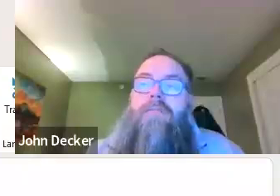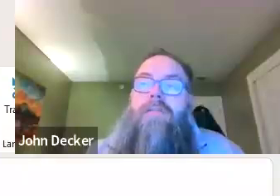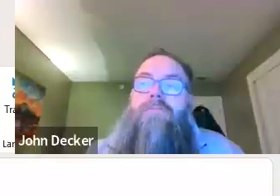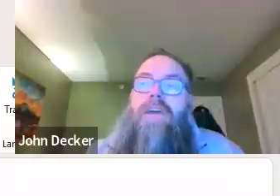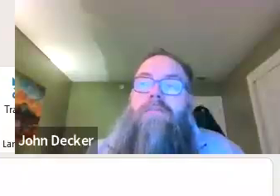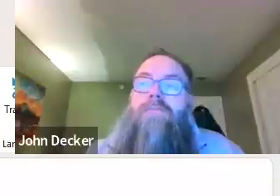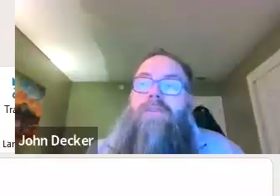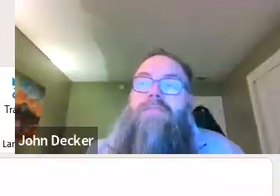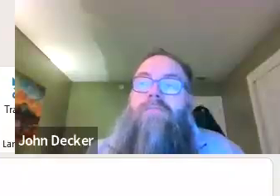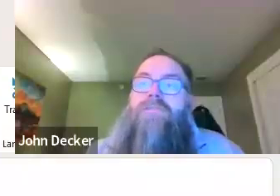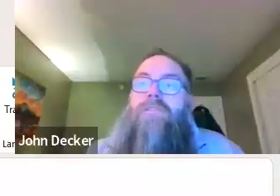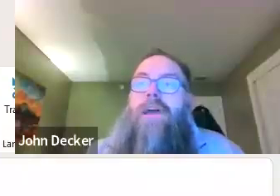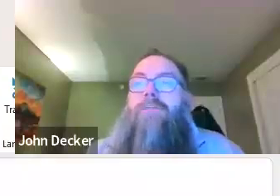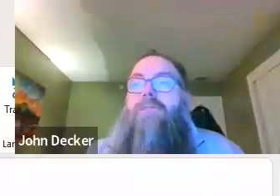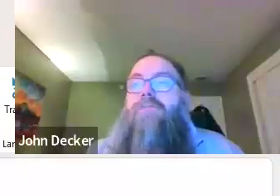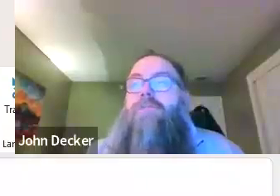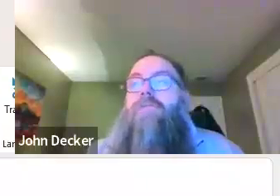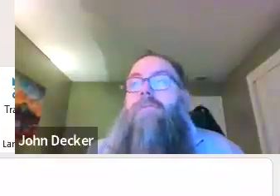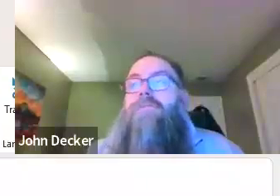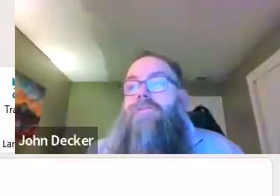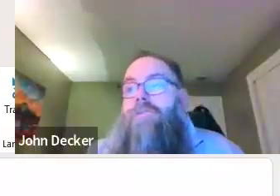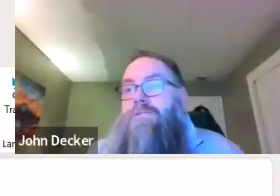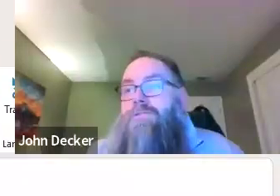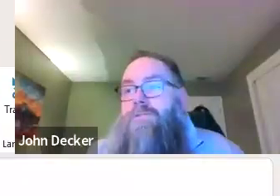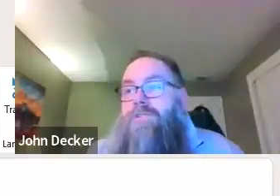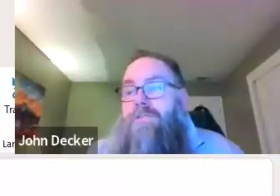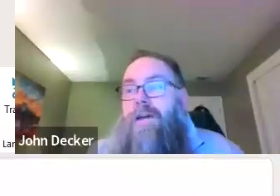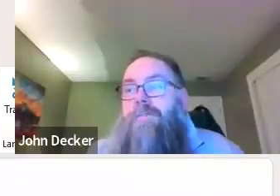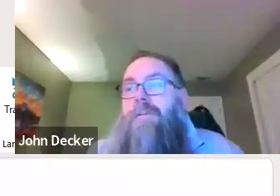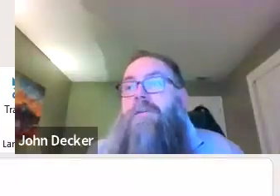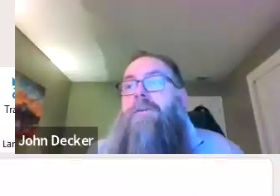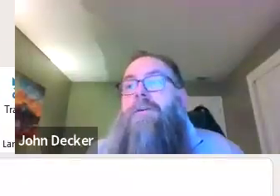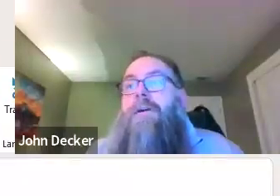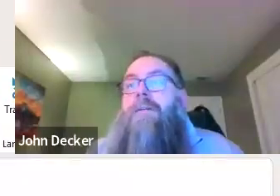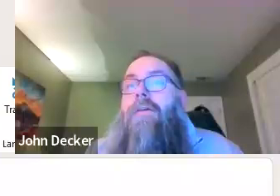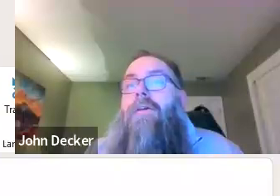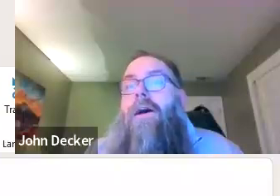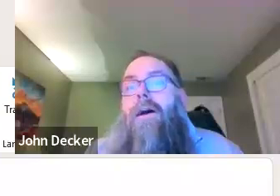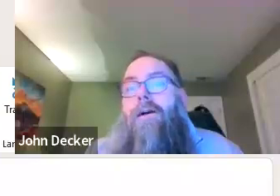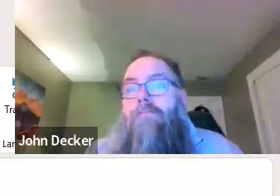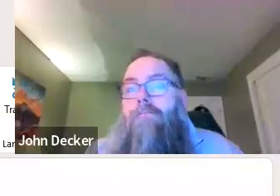are accurate and available timely for consideration and review before March 31st of 2025.